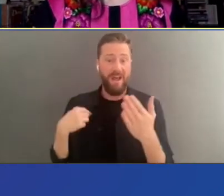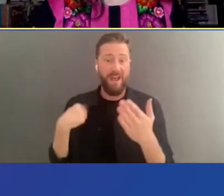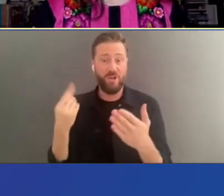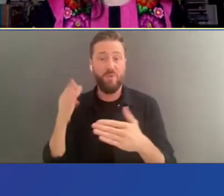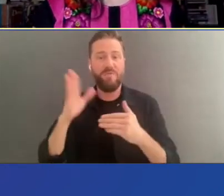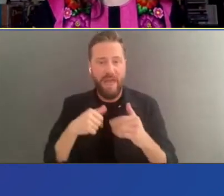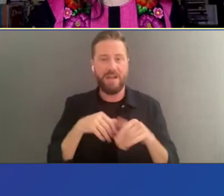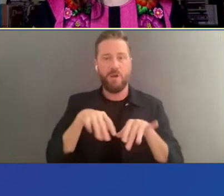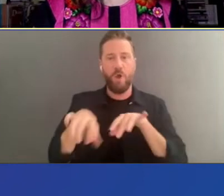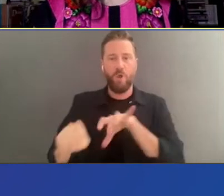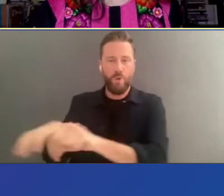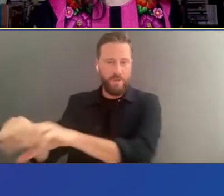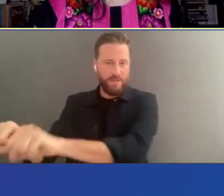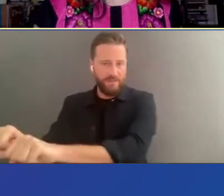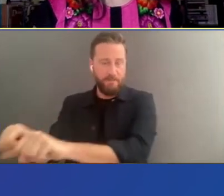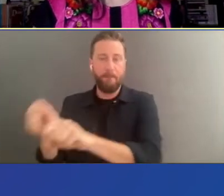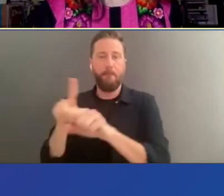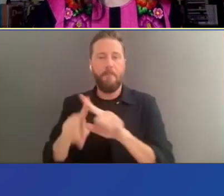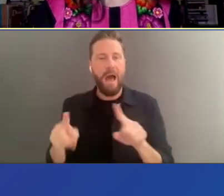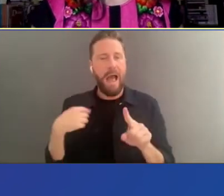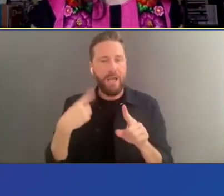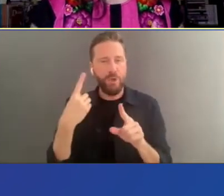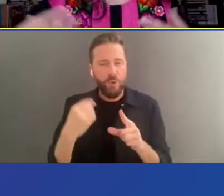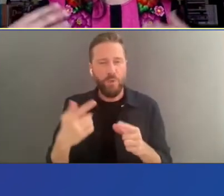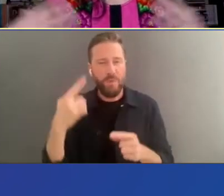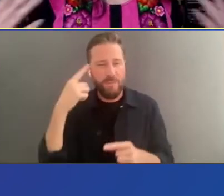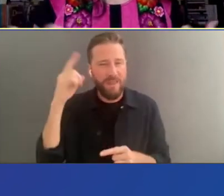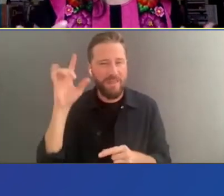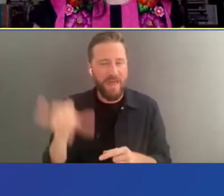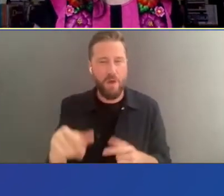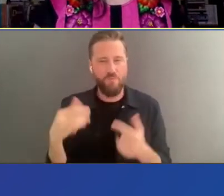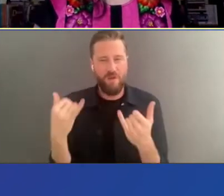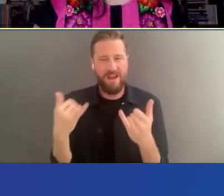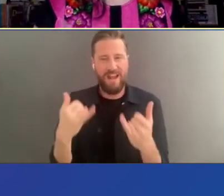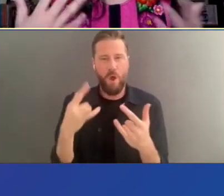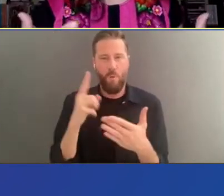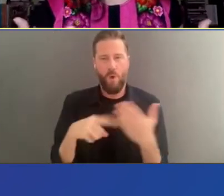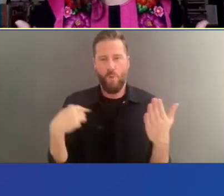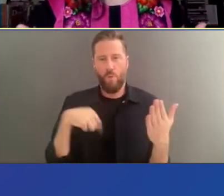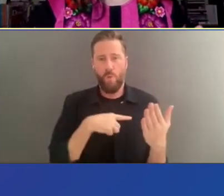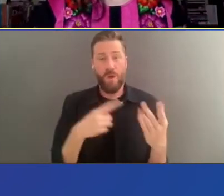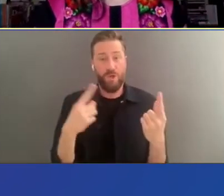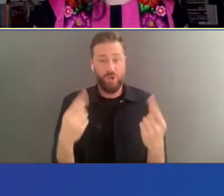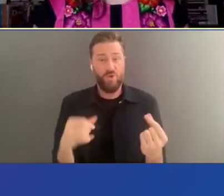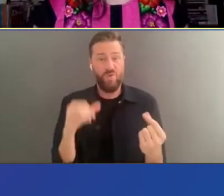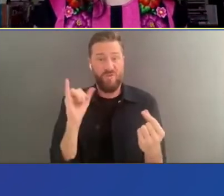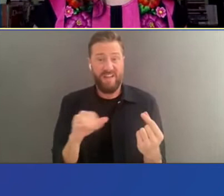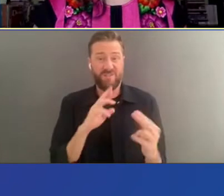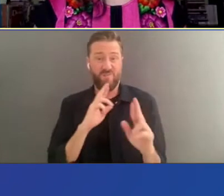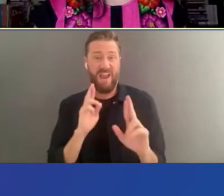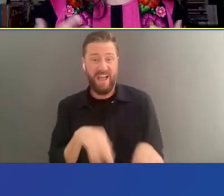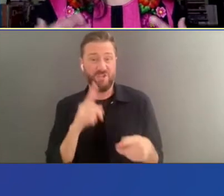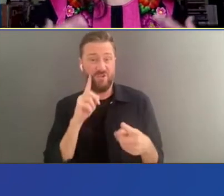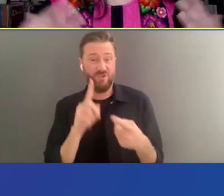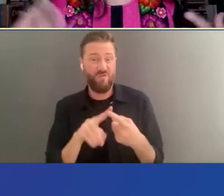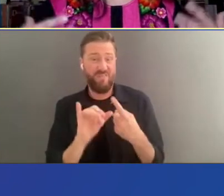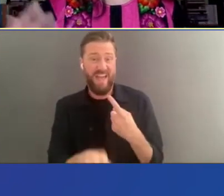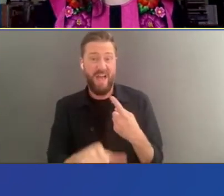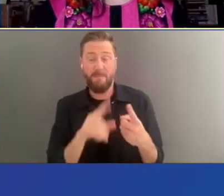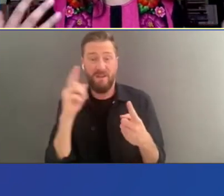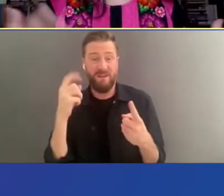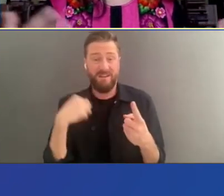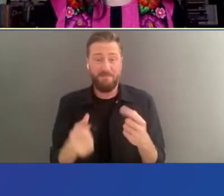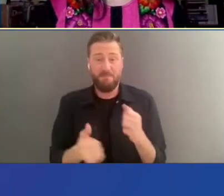And I do think that right now, what we do is a reaction to that, because most of the people